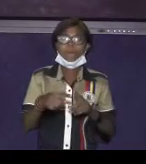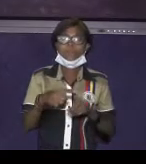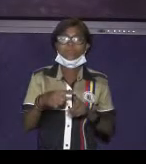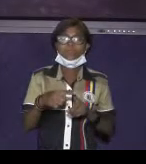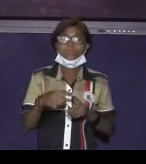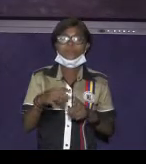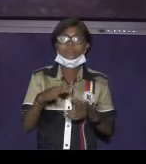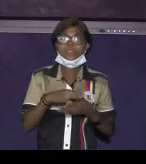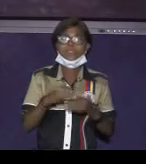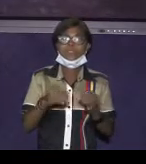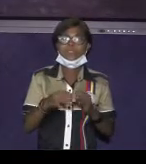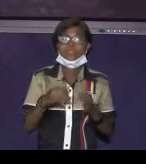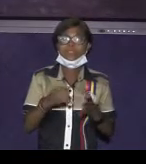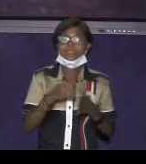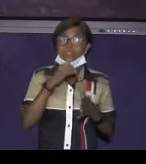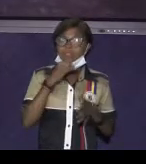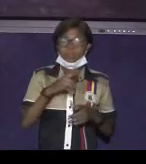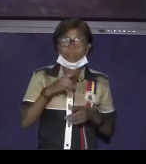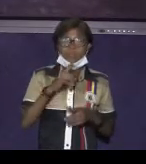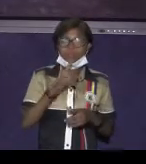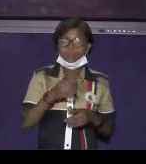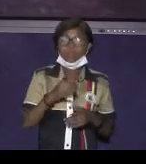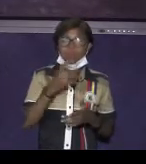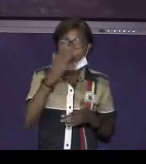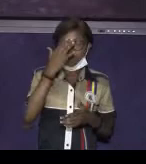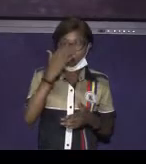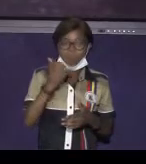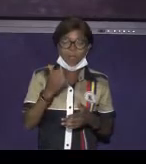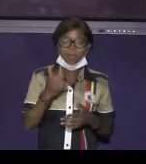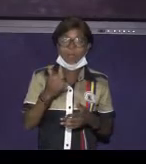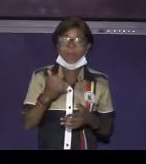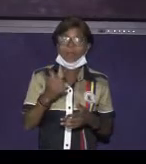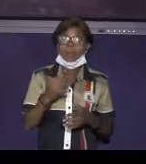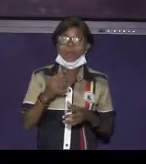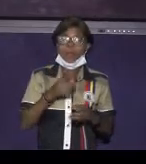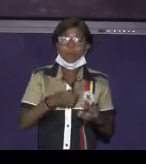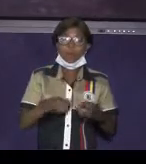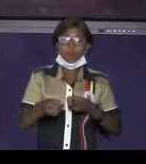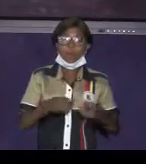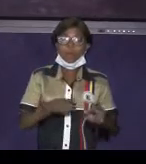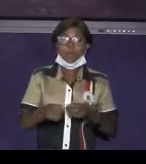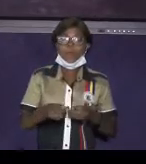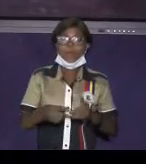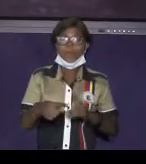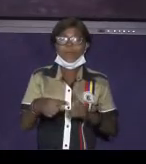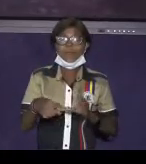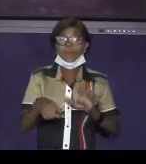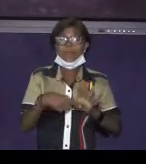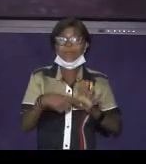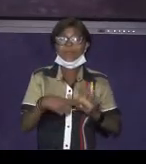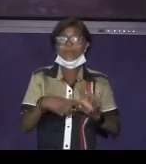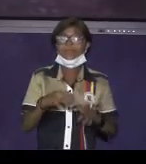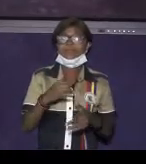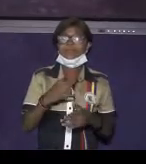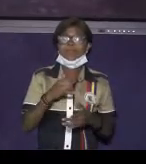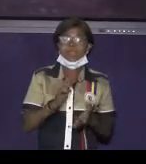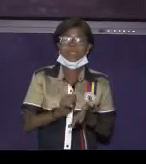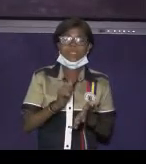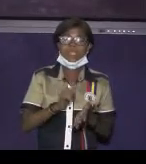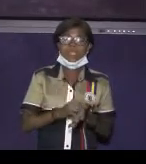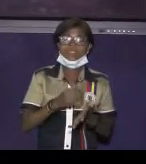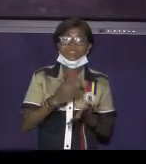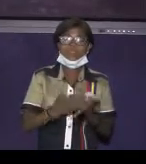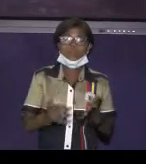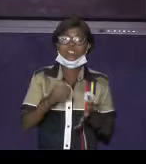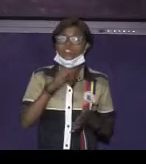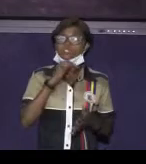something is so, while a negative sentence, which is its polar opposite, means something is not